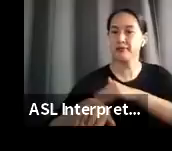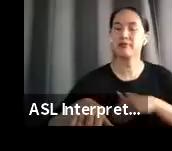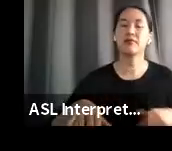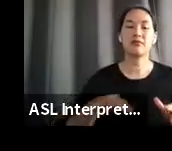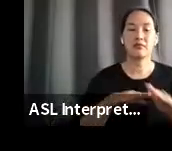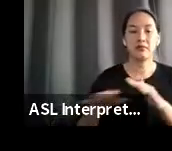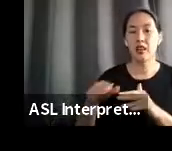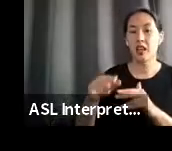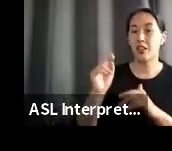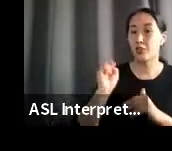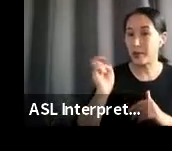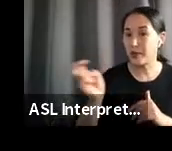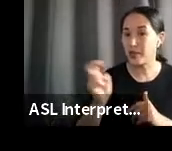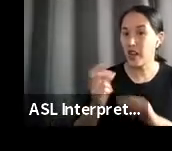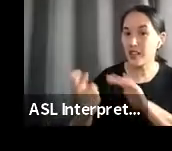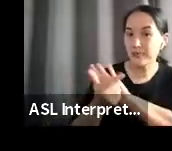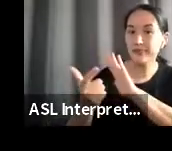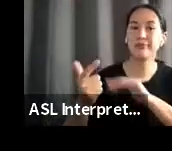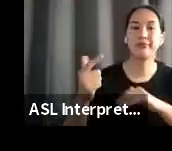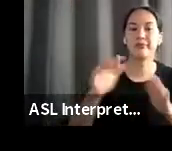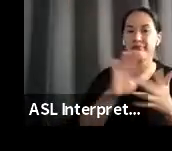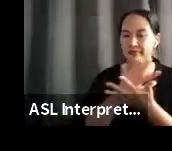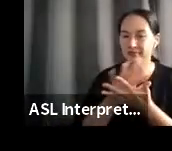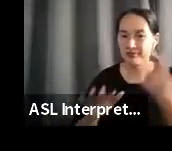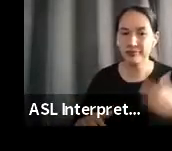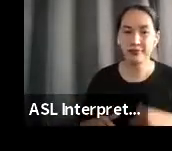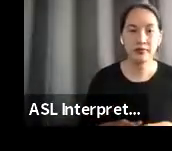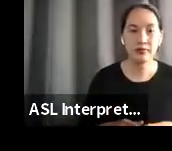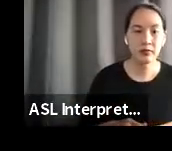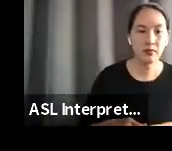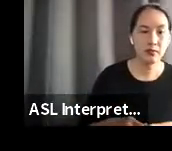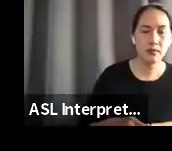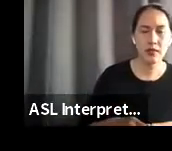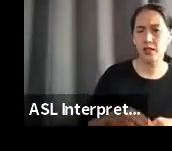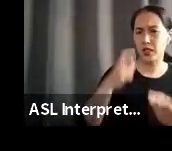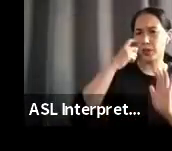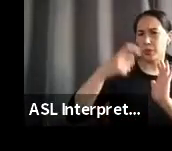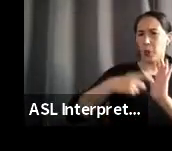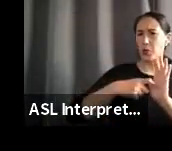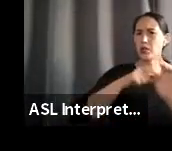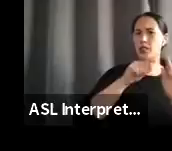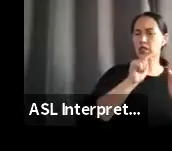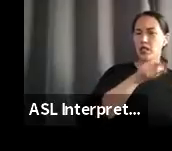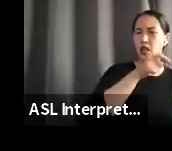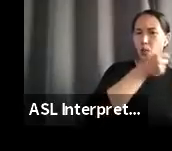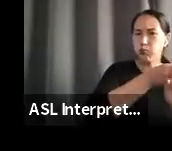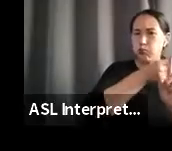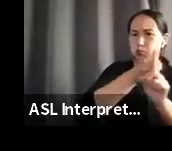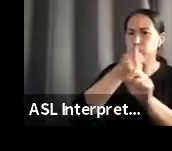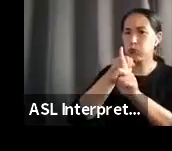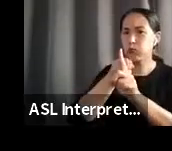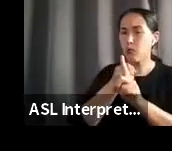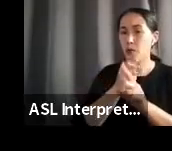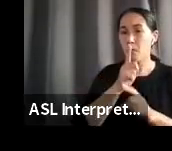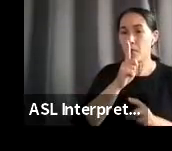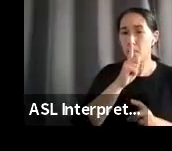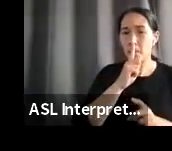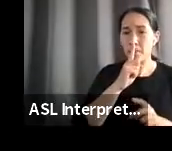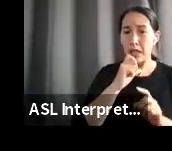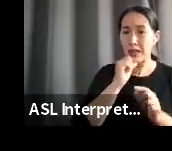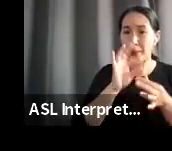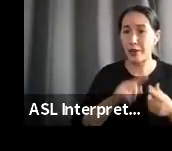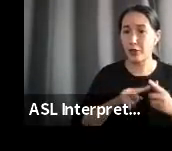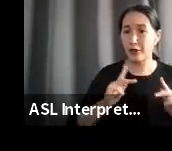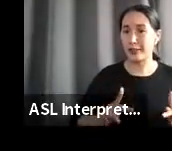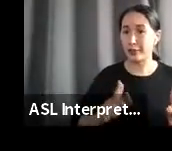right? And so what you see here is a lot of these incidents, right, don't involve physical violence, right? And